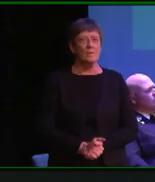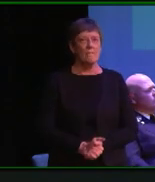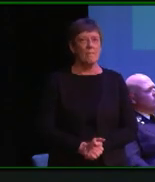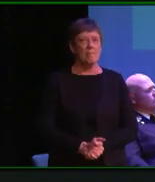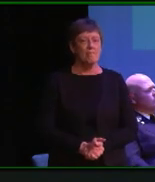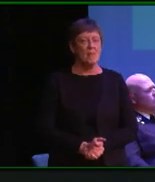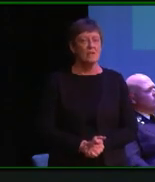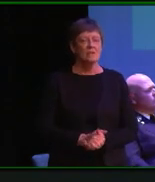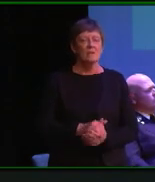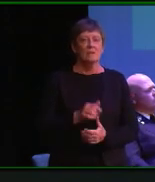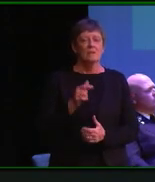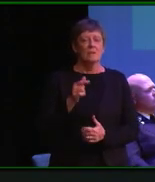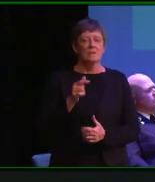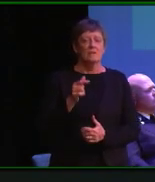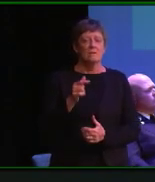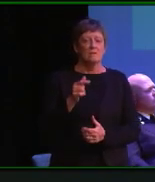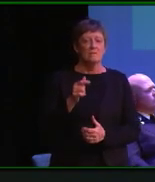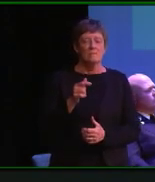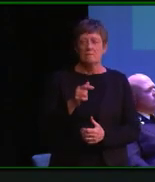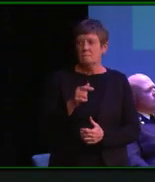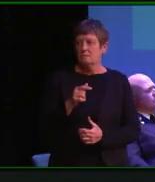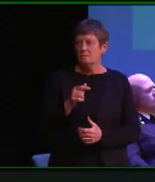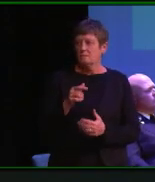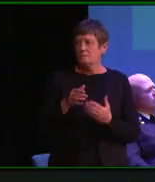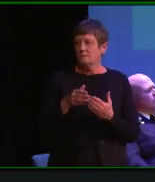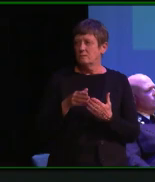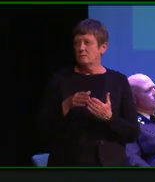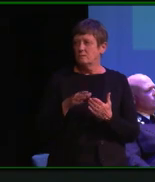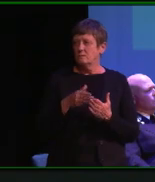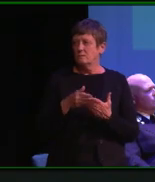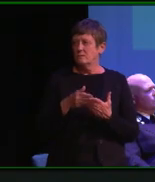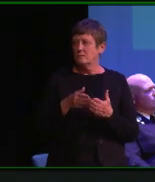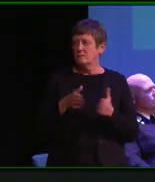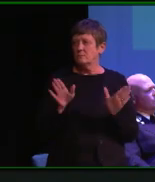Culinary Arts, Baking and Pastry. Johnny Lima,